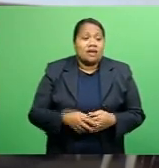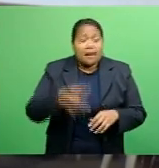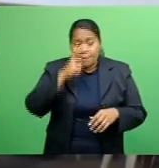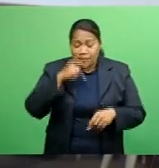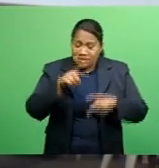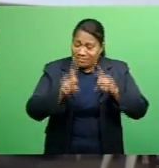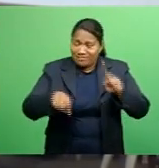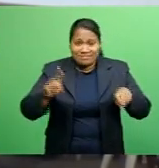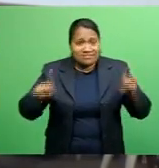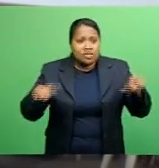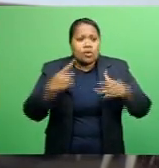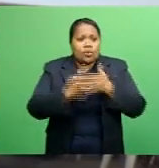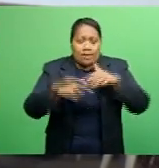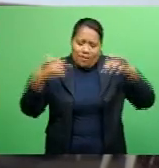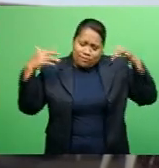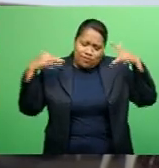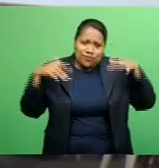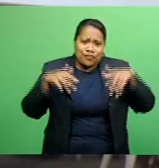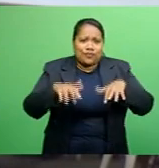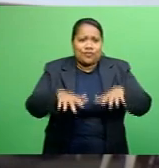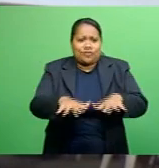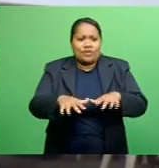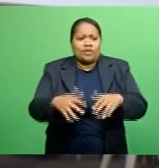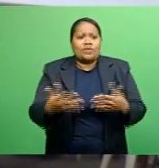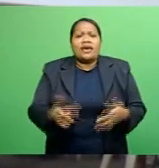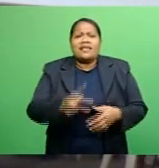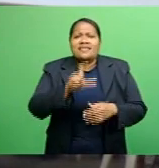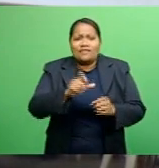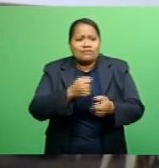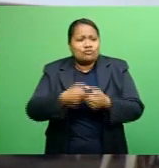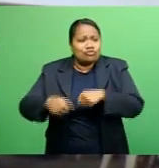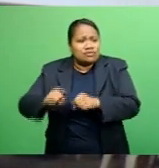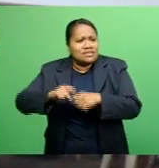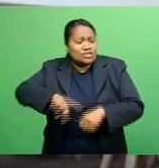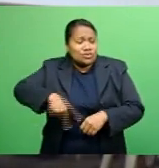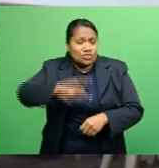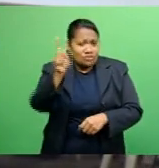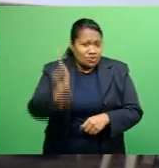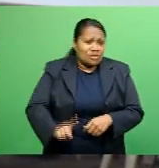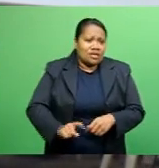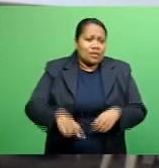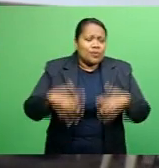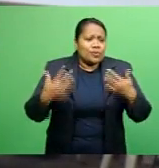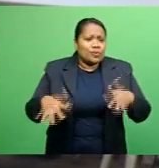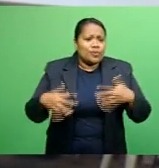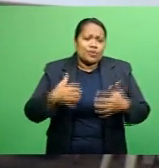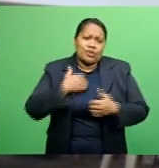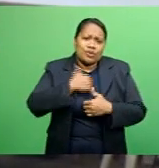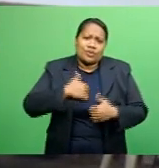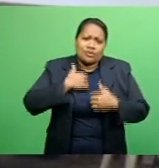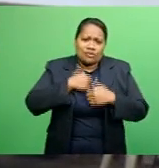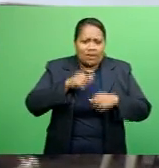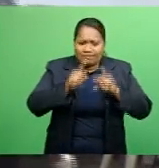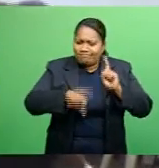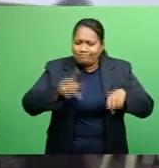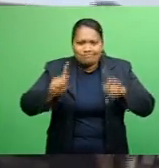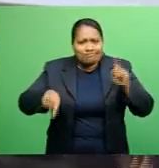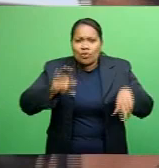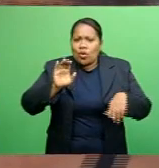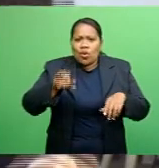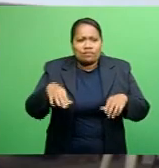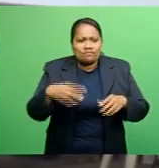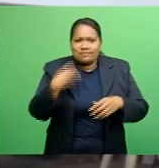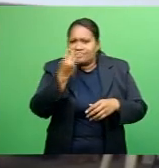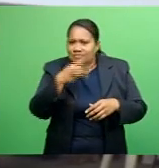life flocked to the rock market at Carnarvon Street in Suva today to enjoy a wide variety of homemade food and also